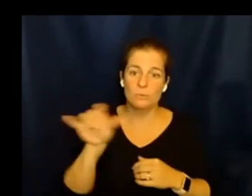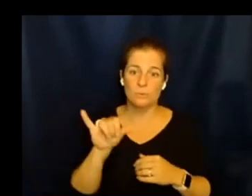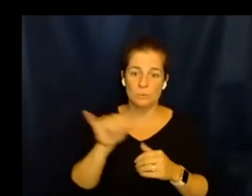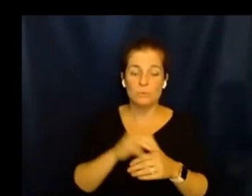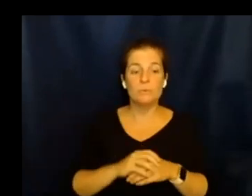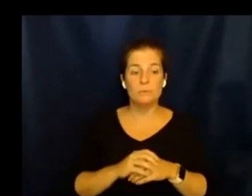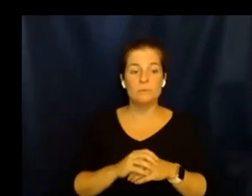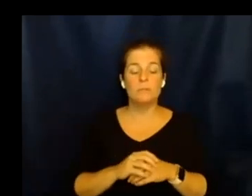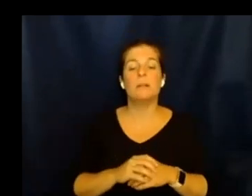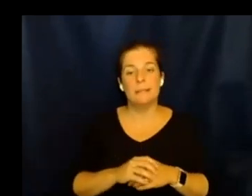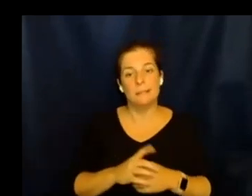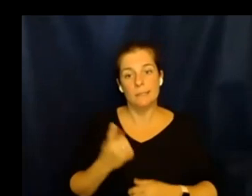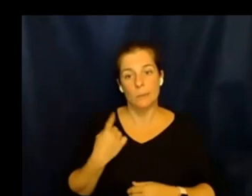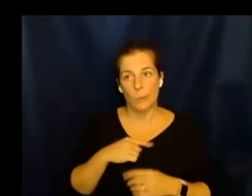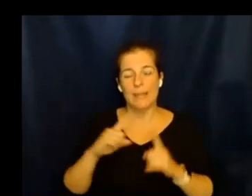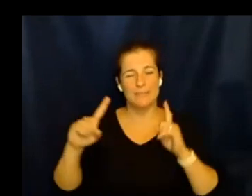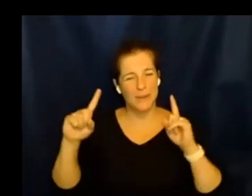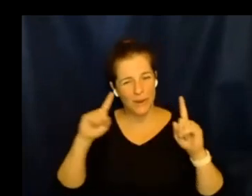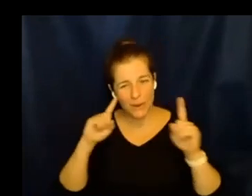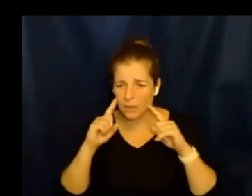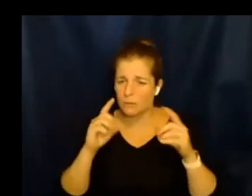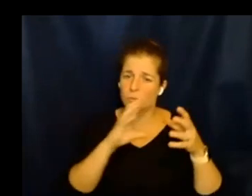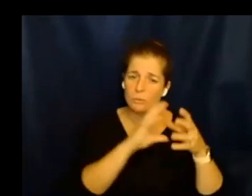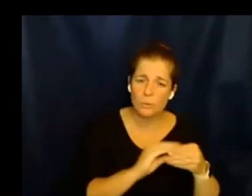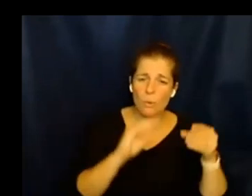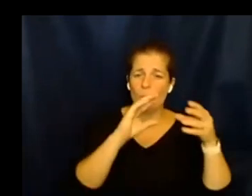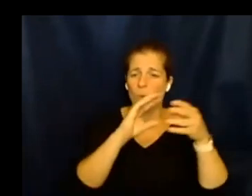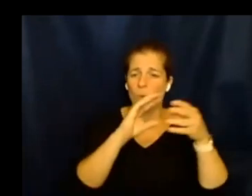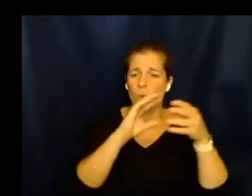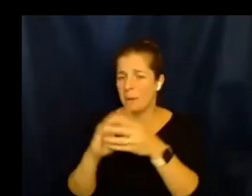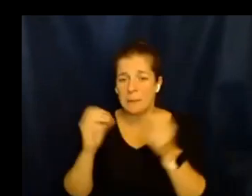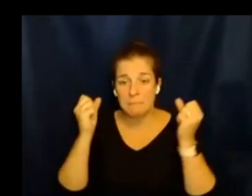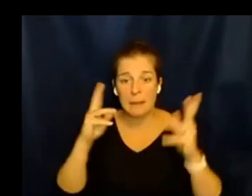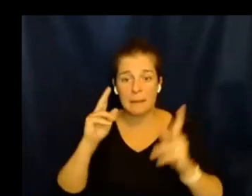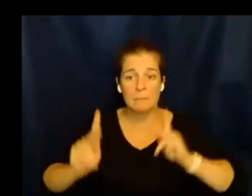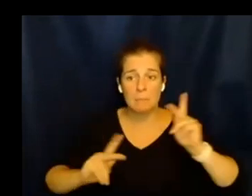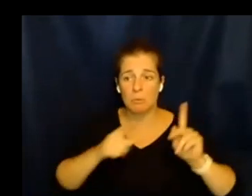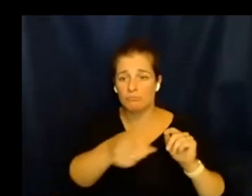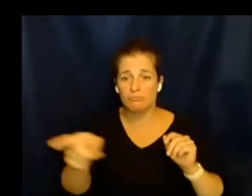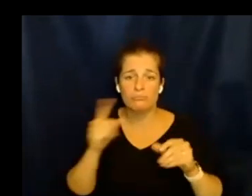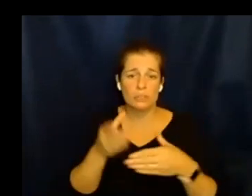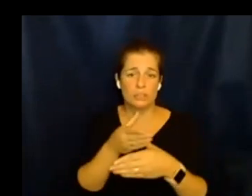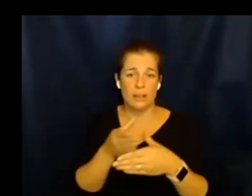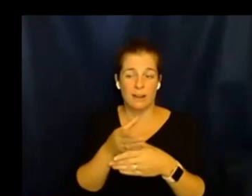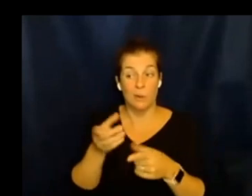heard so many stories of people who have crossed the border.